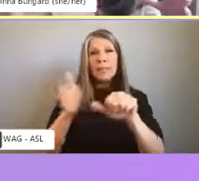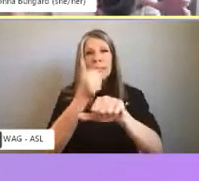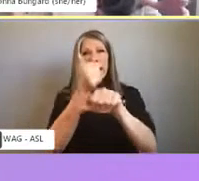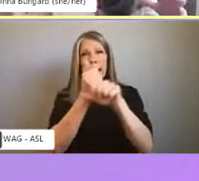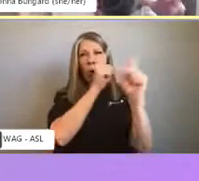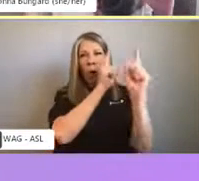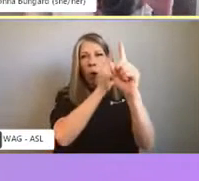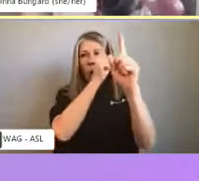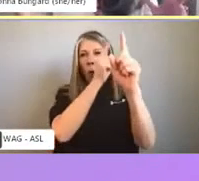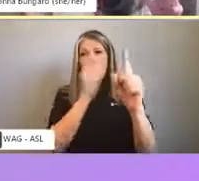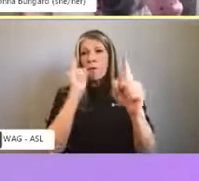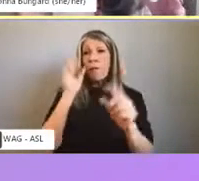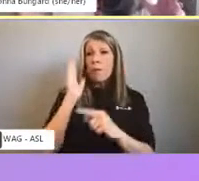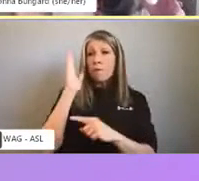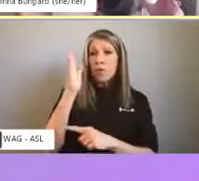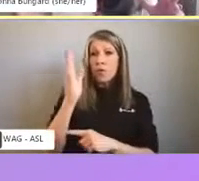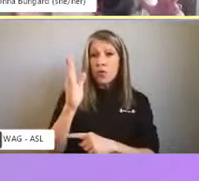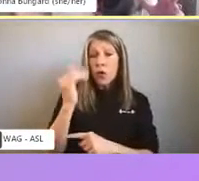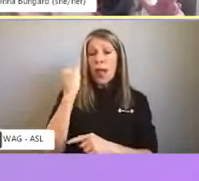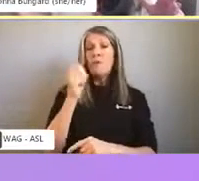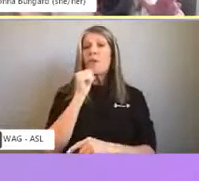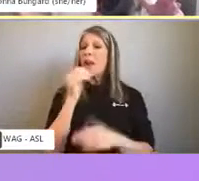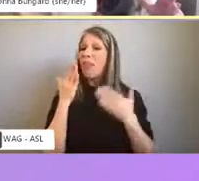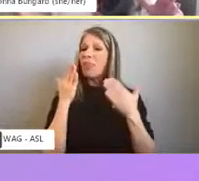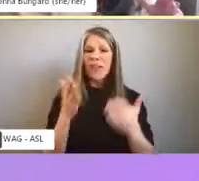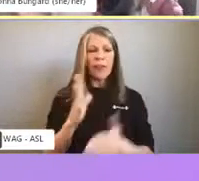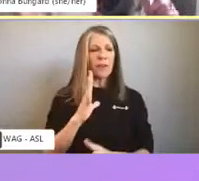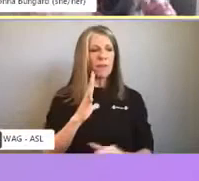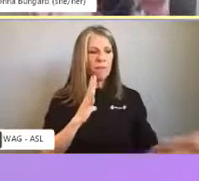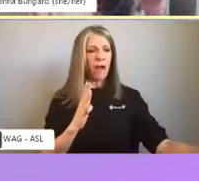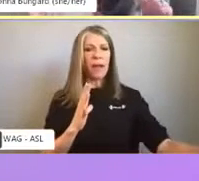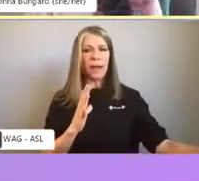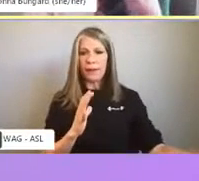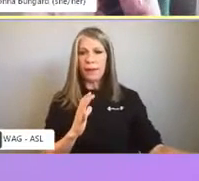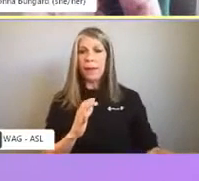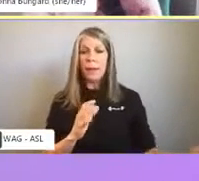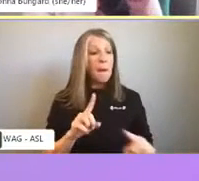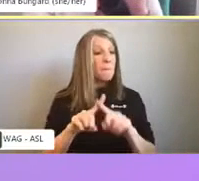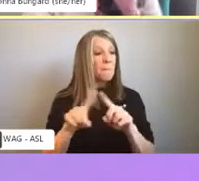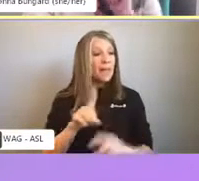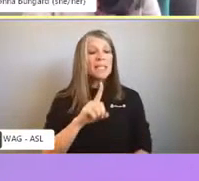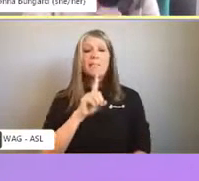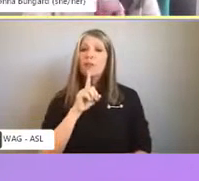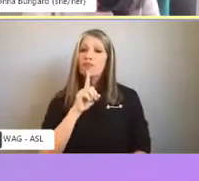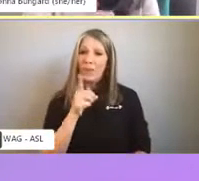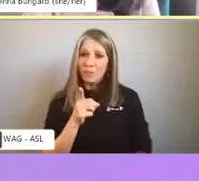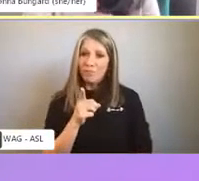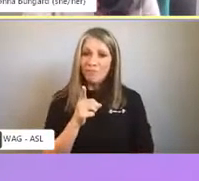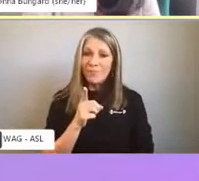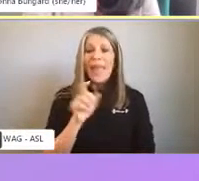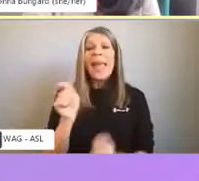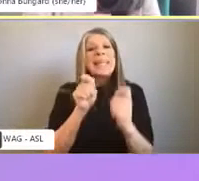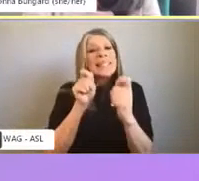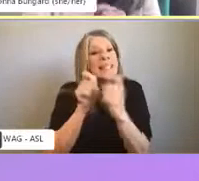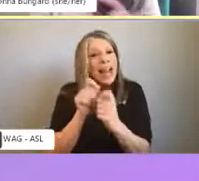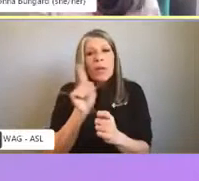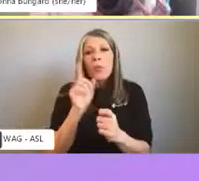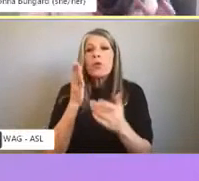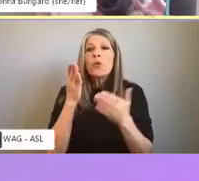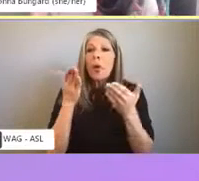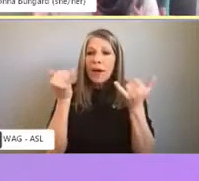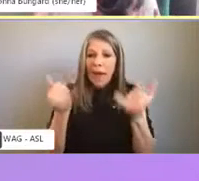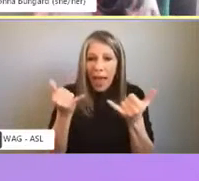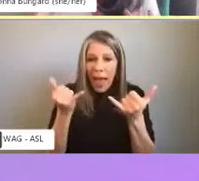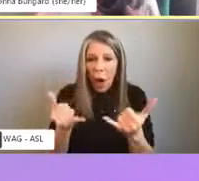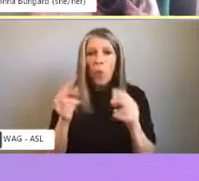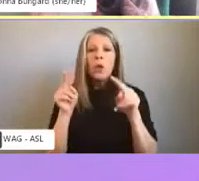the long term. So if you're not there, that's fine. But let's be realistic about exactly where you are right now when you're